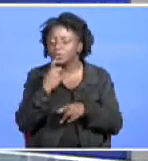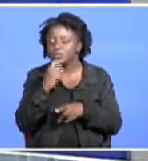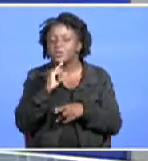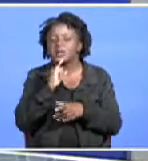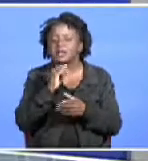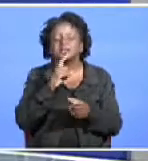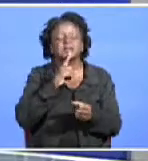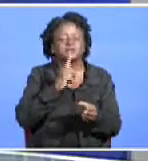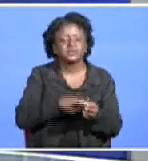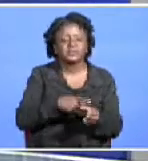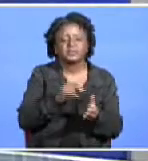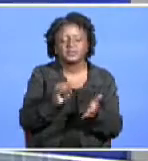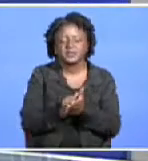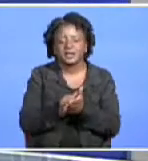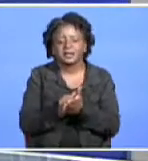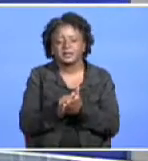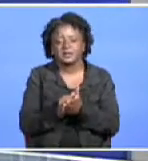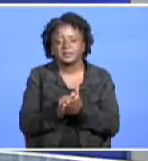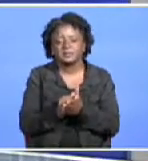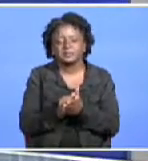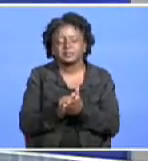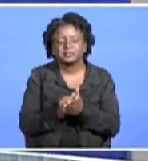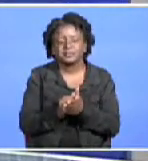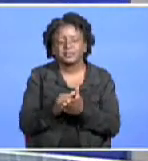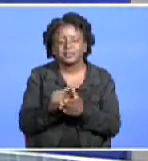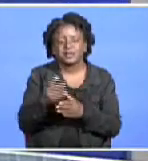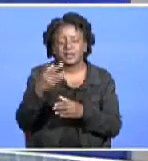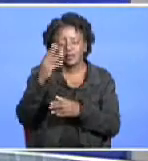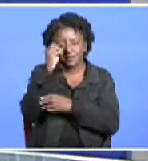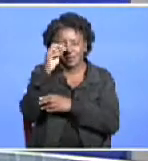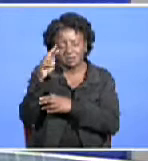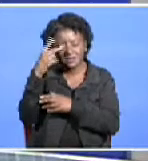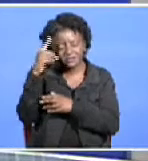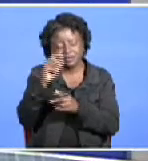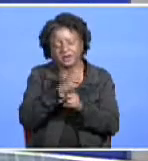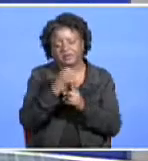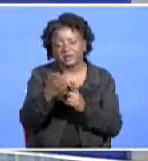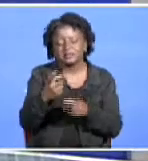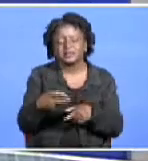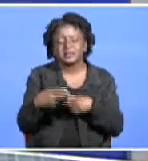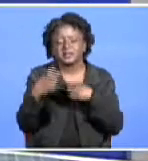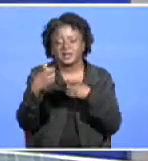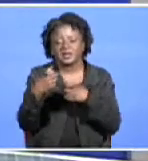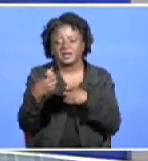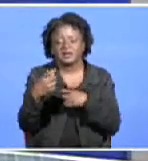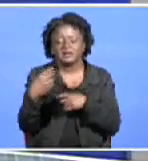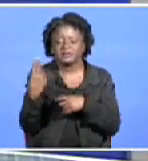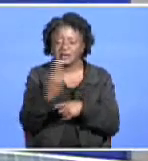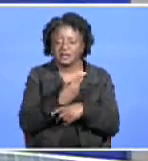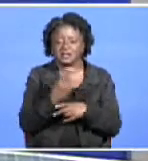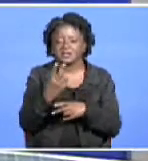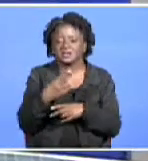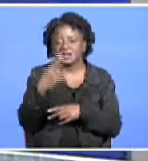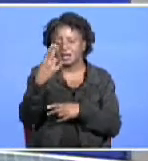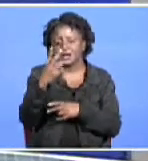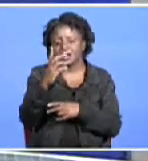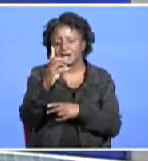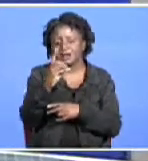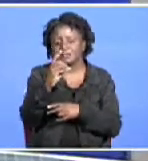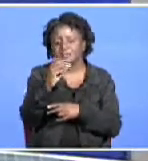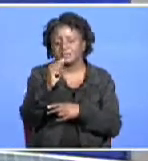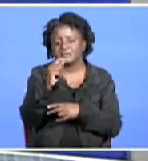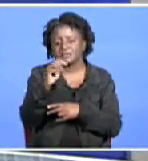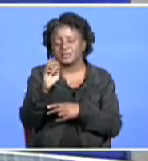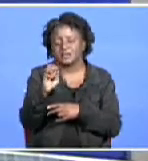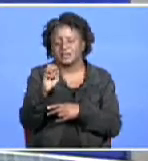the minister for the environment did give our news team an update on that Equinor oil spill in Grand Bahama during Hurricane Dorian in